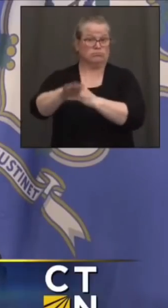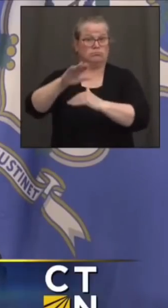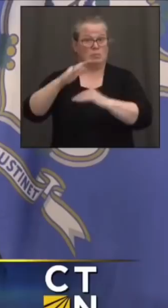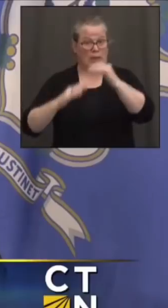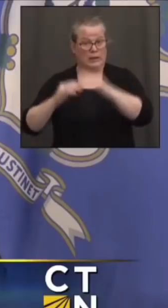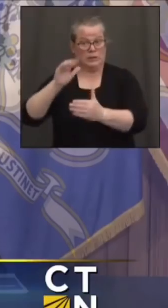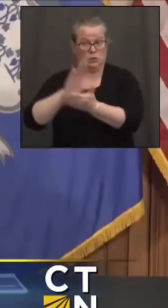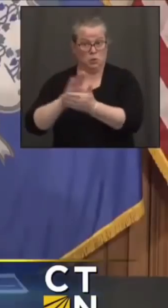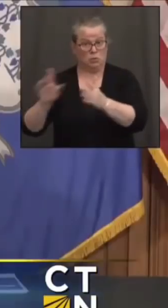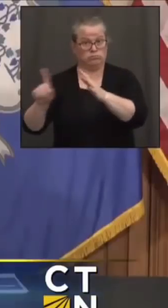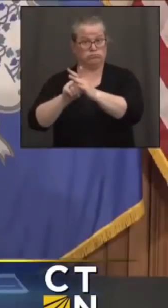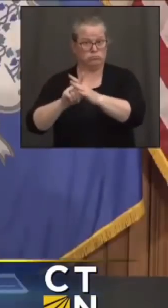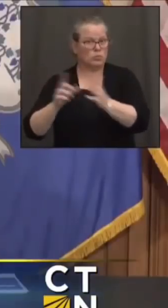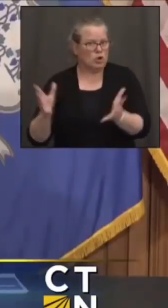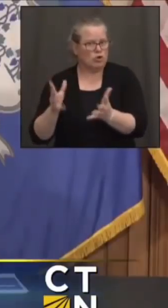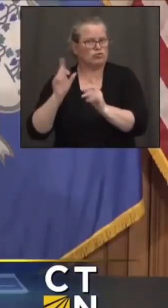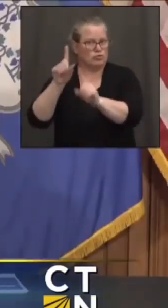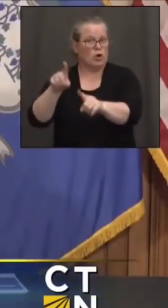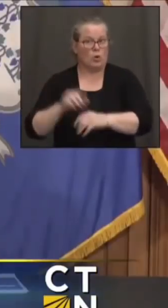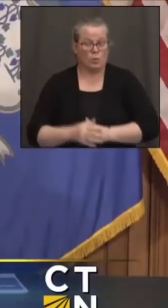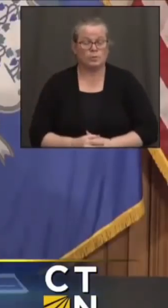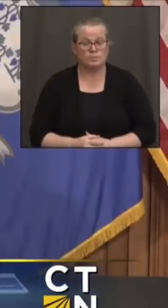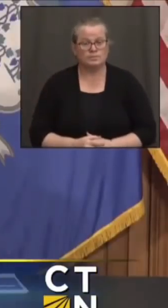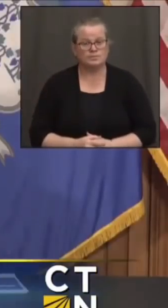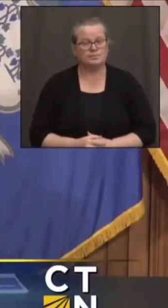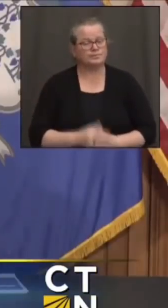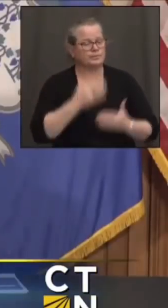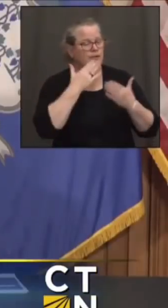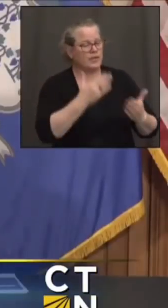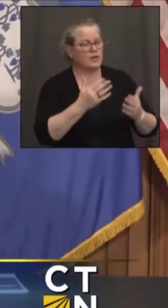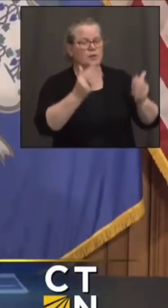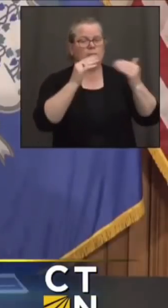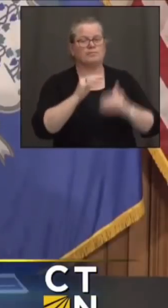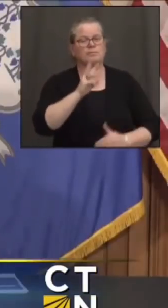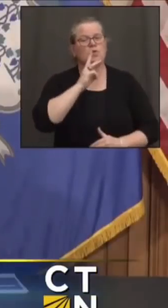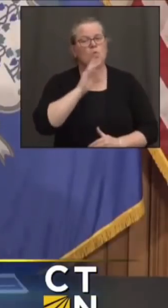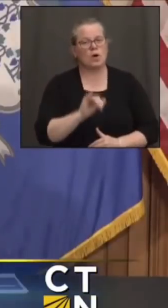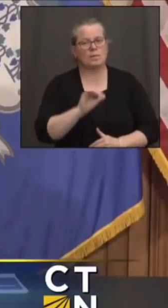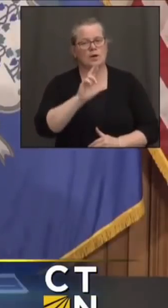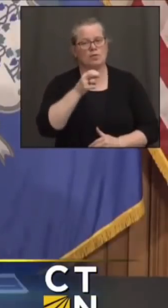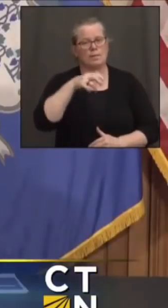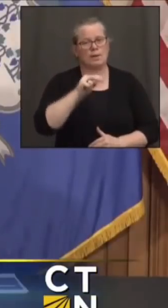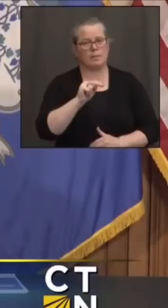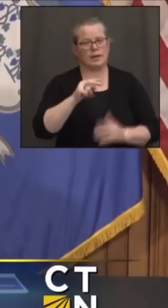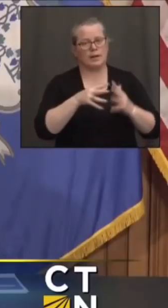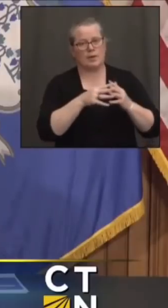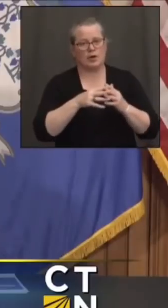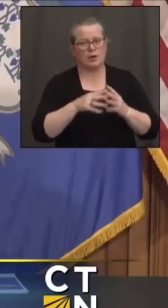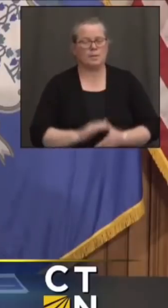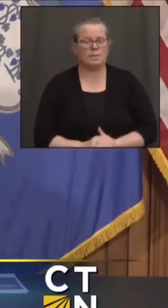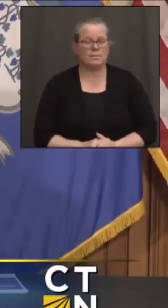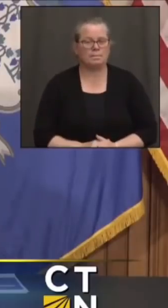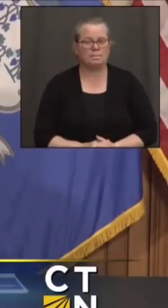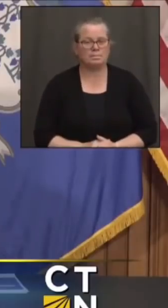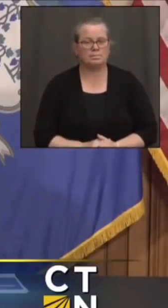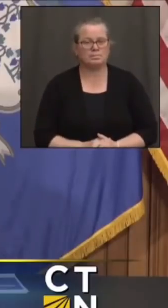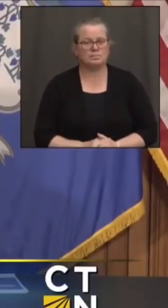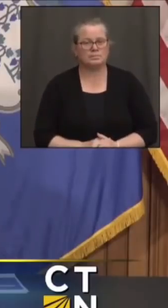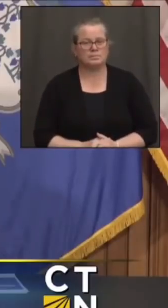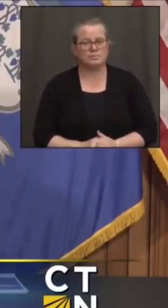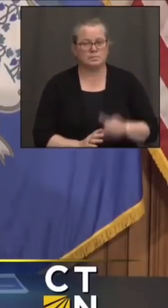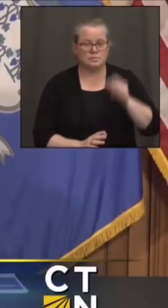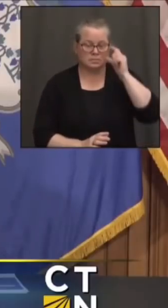Thank you. The Waterbury Republican American. Thanks very much, Max.